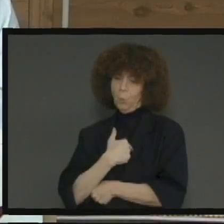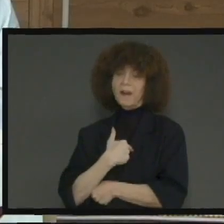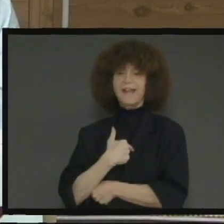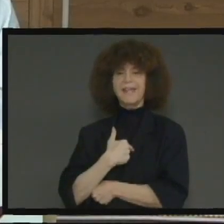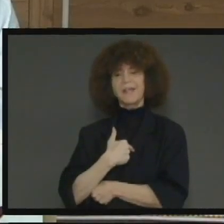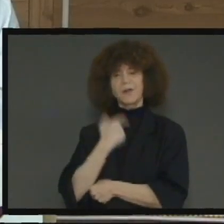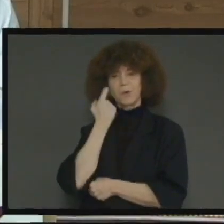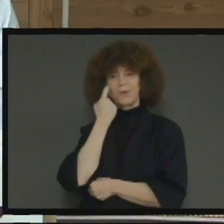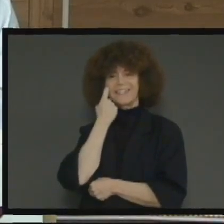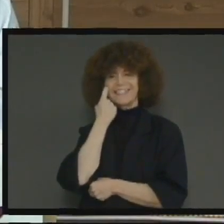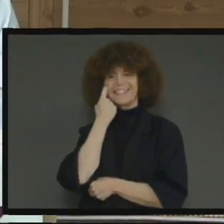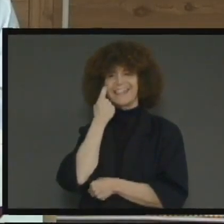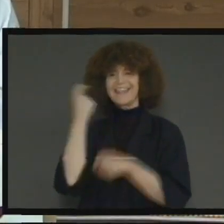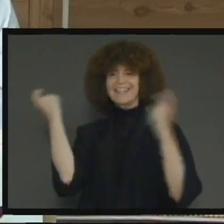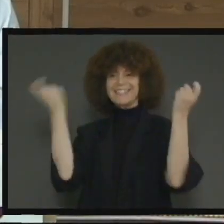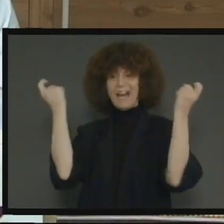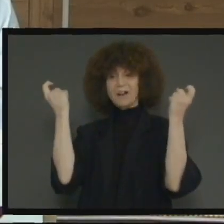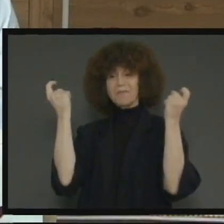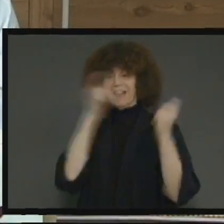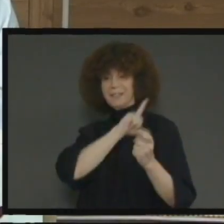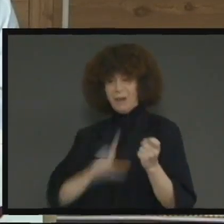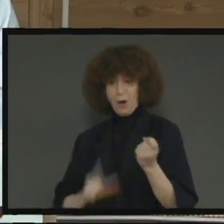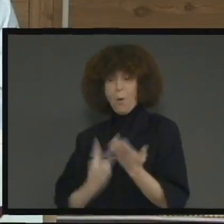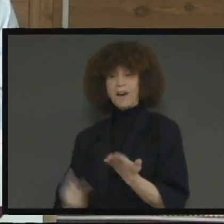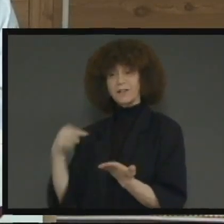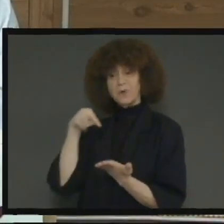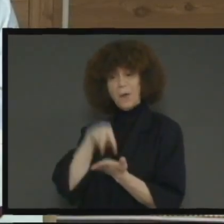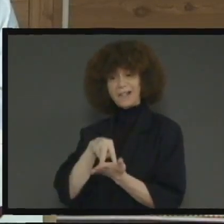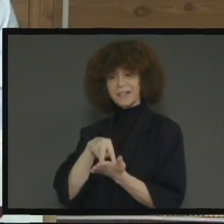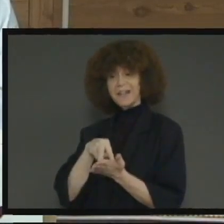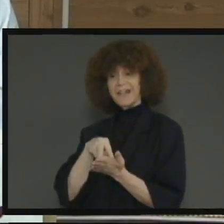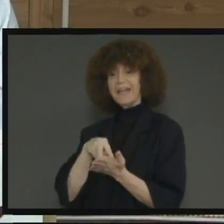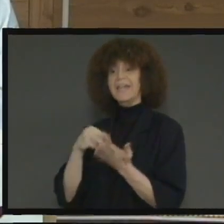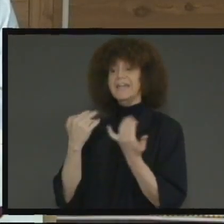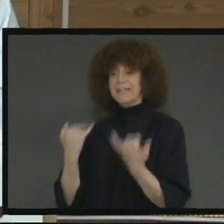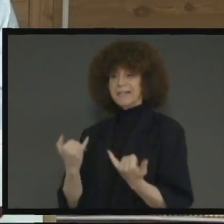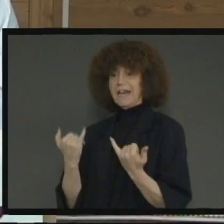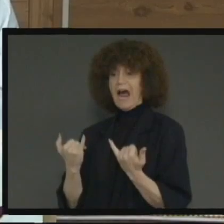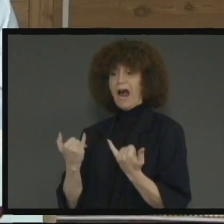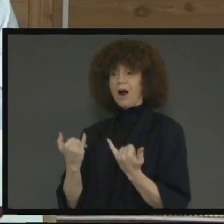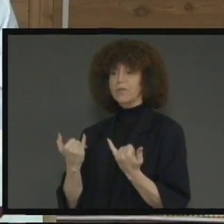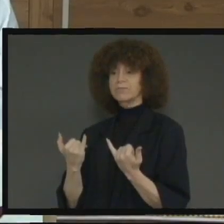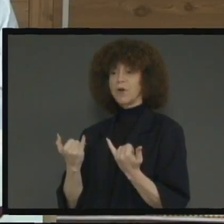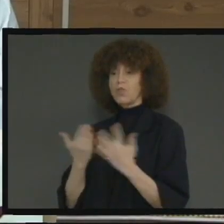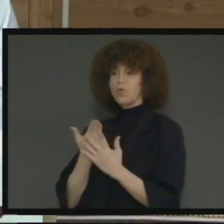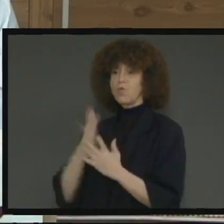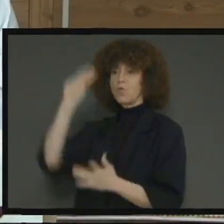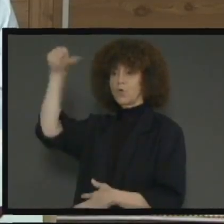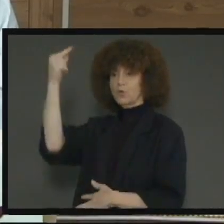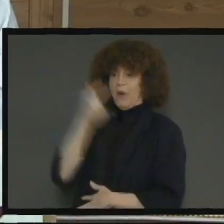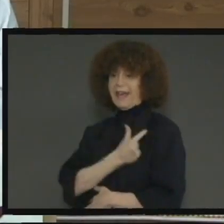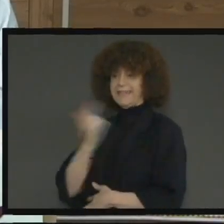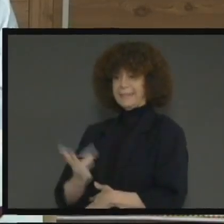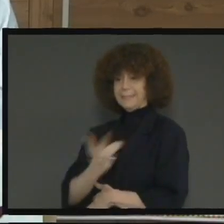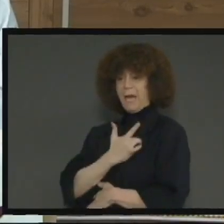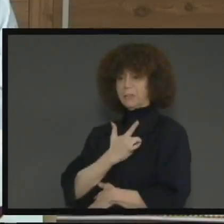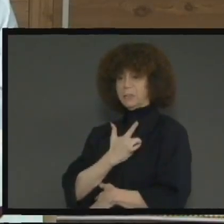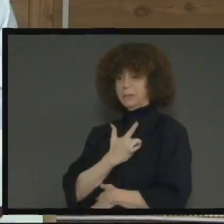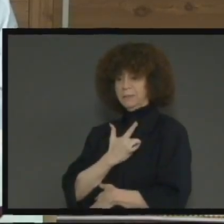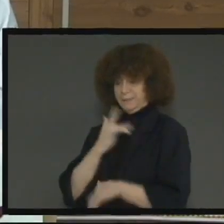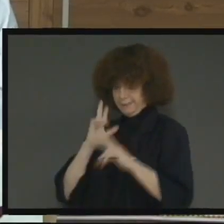be denied forgiveness until we repent. For even the Small Catechism teaches